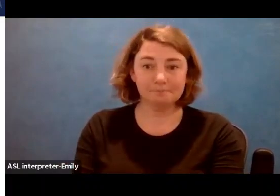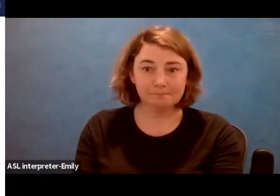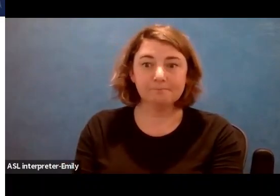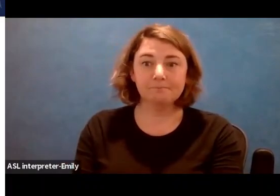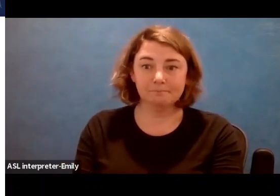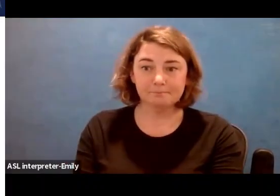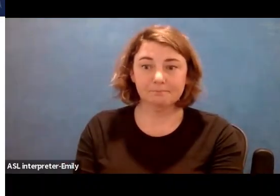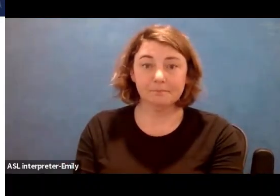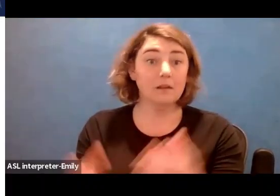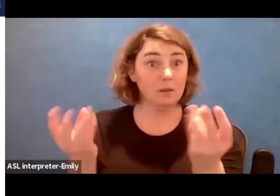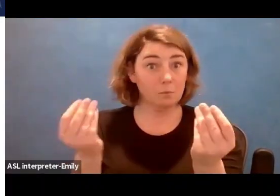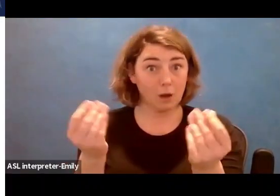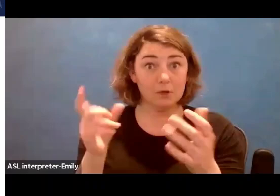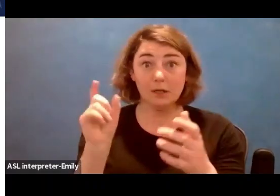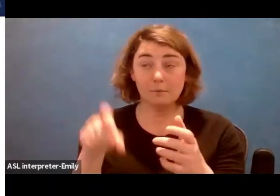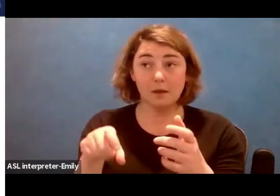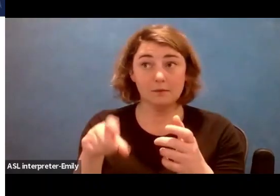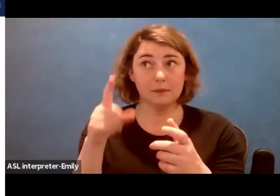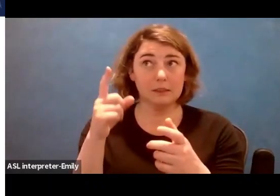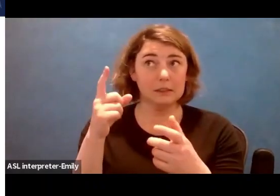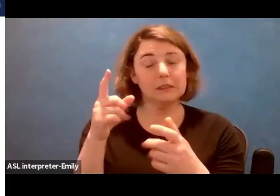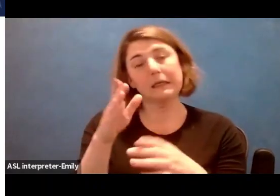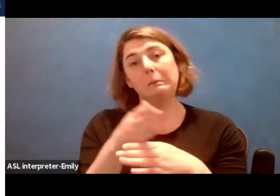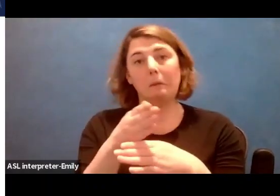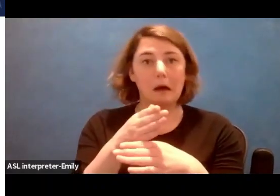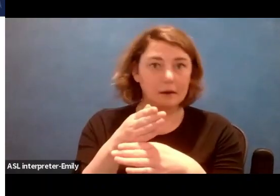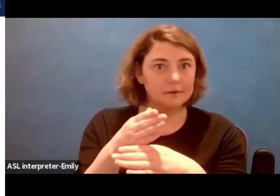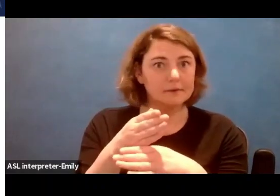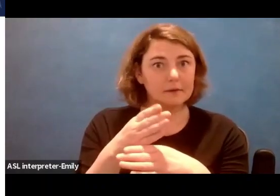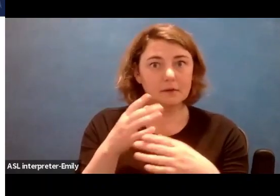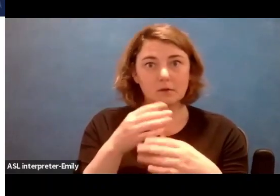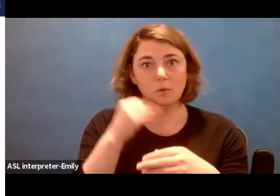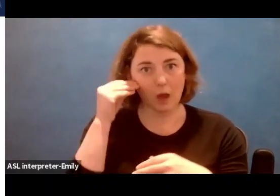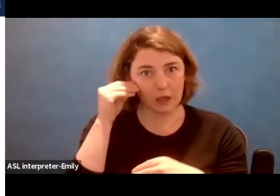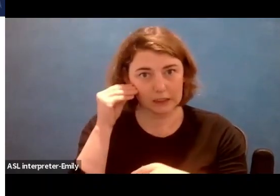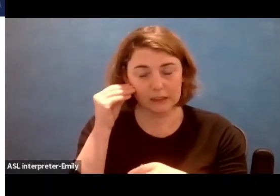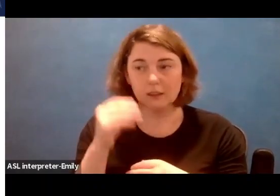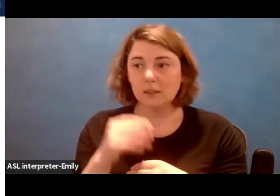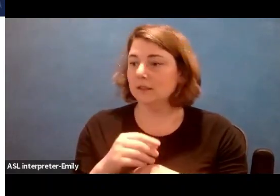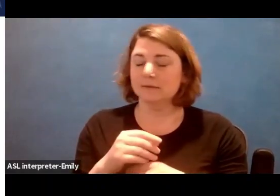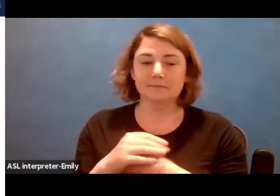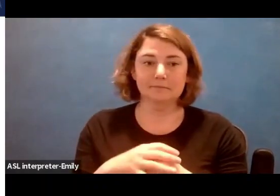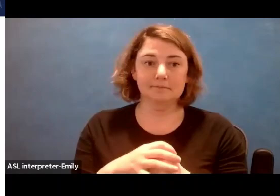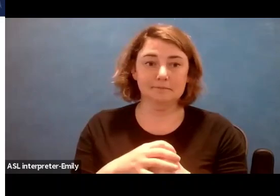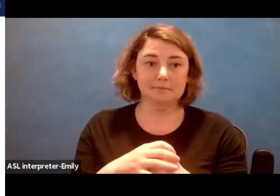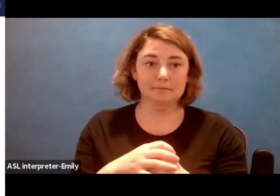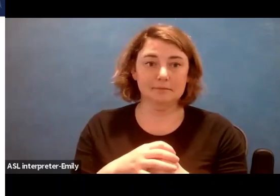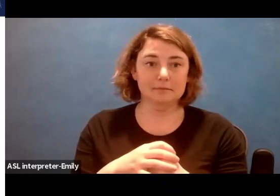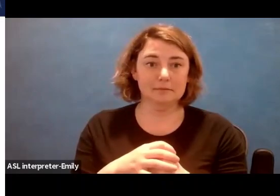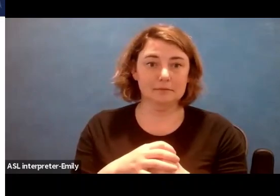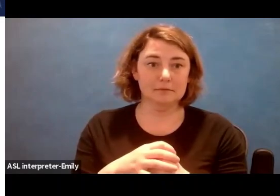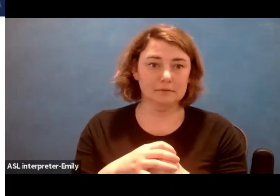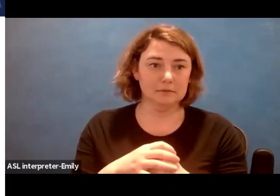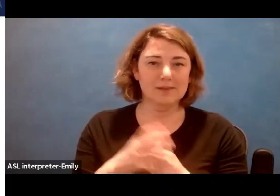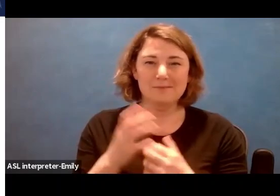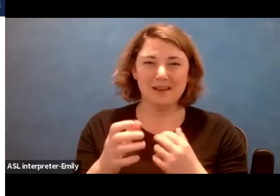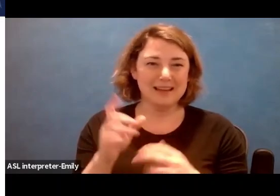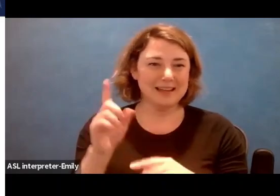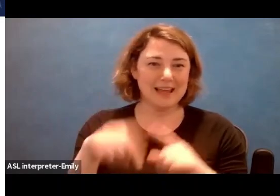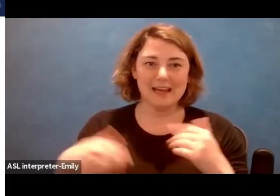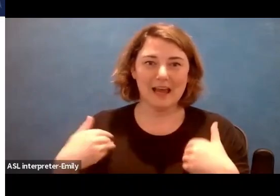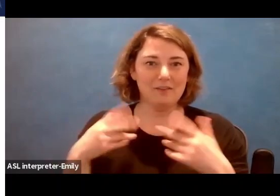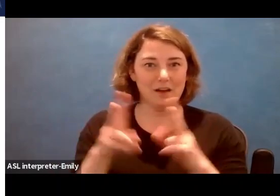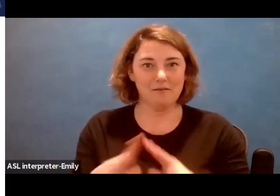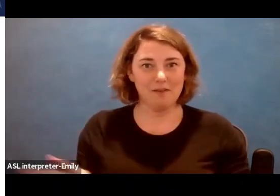So the property must be considered a modest dwelling and may not have a value that